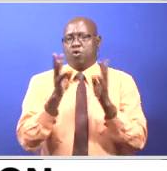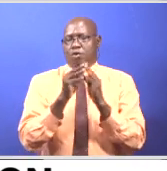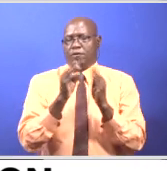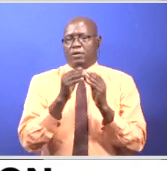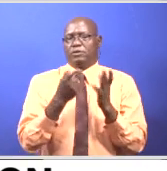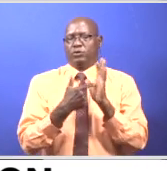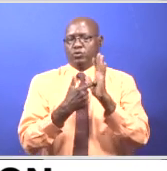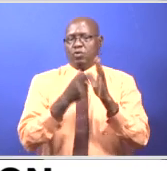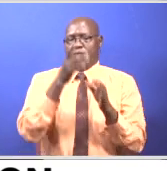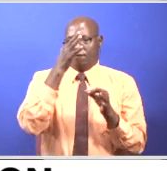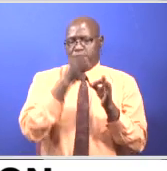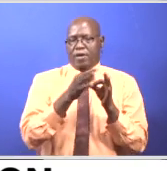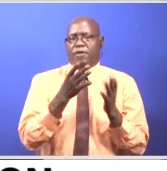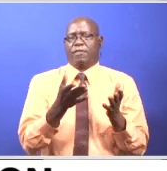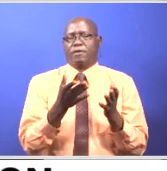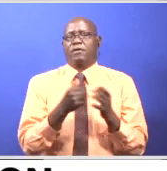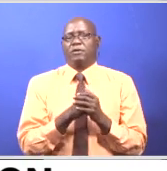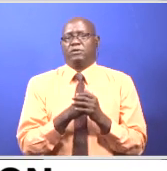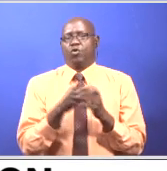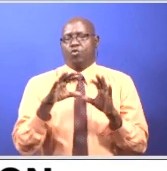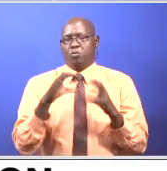faith communities are challenging gender.